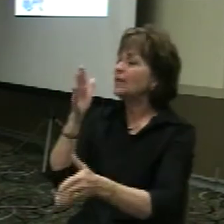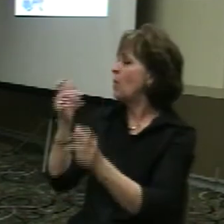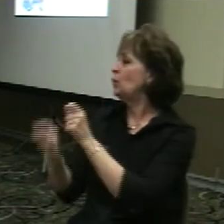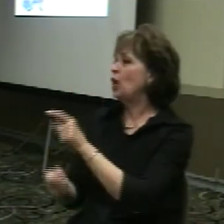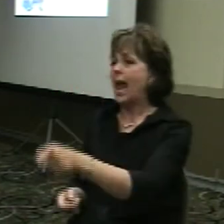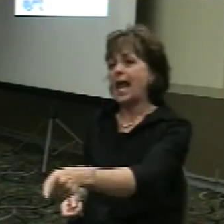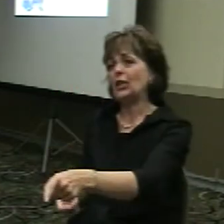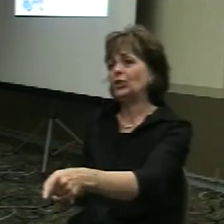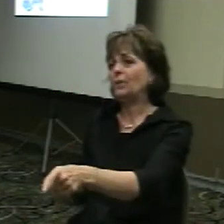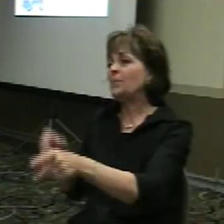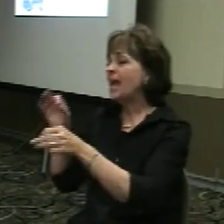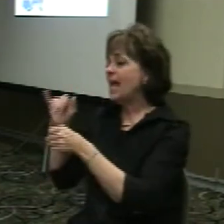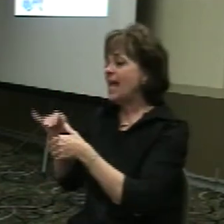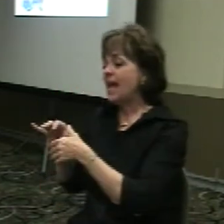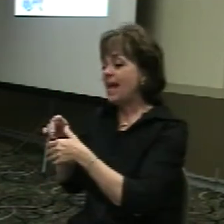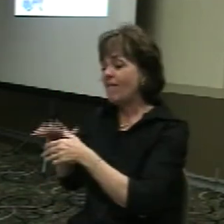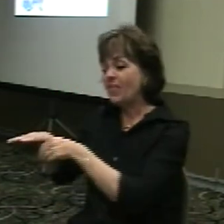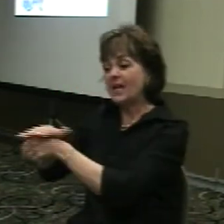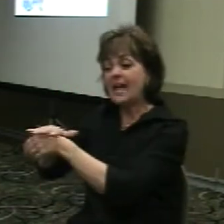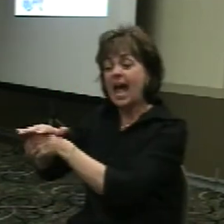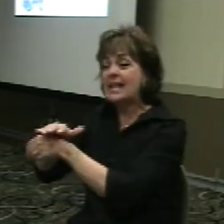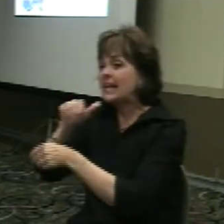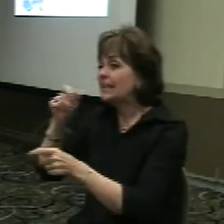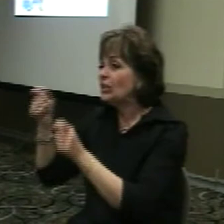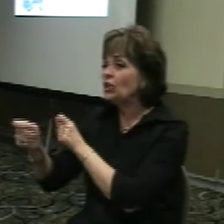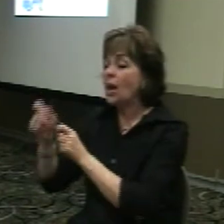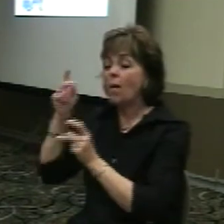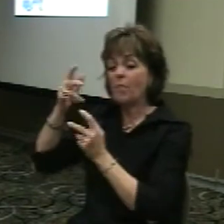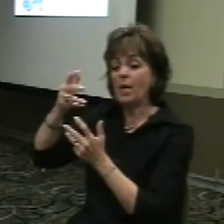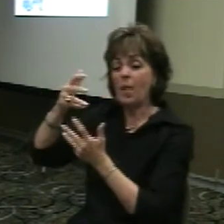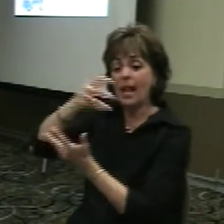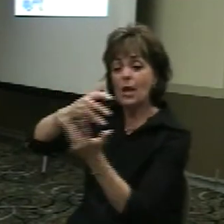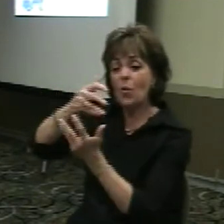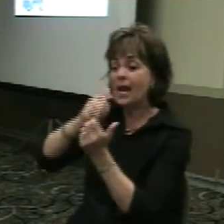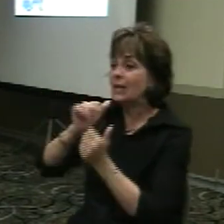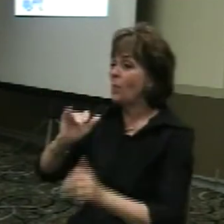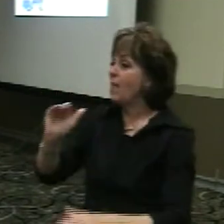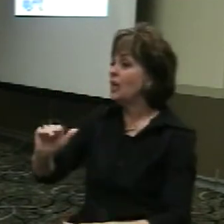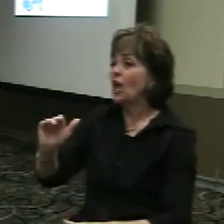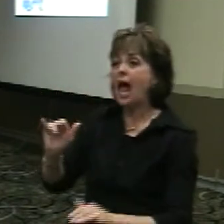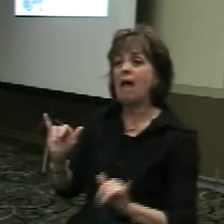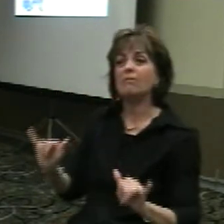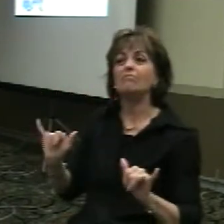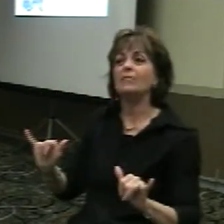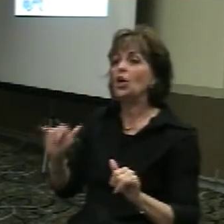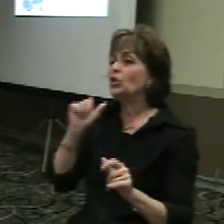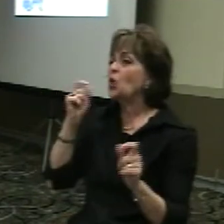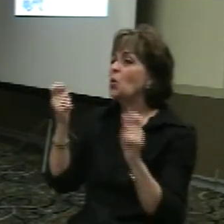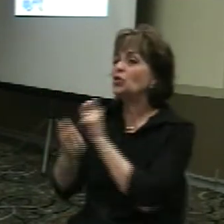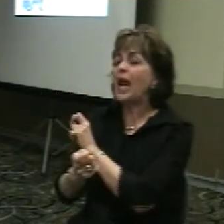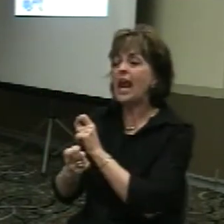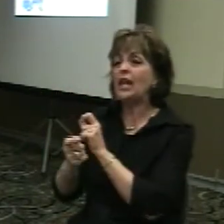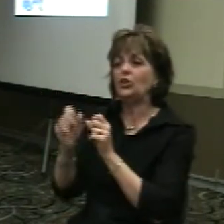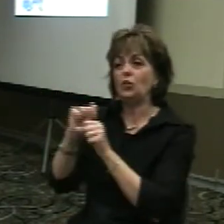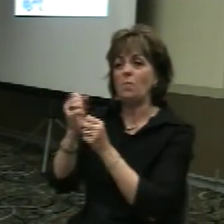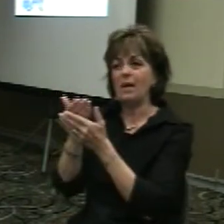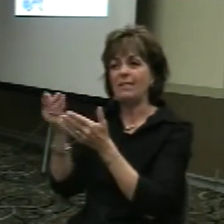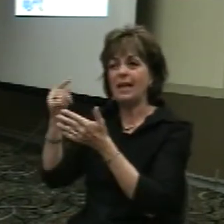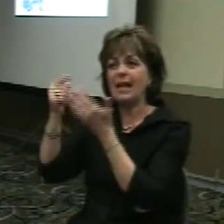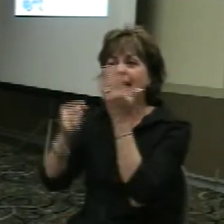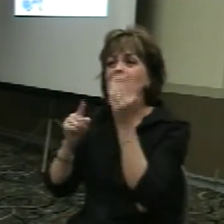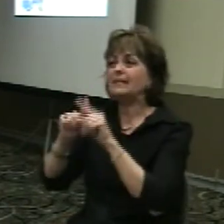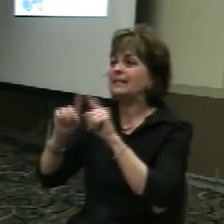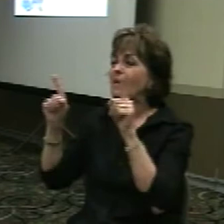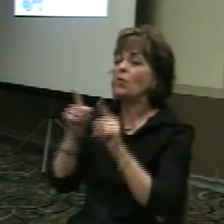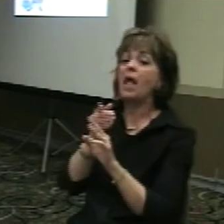change. If the context doesn't change, if the people interacting with the child do not change to make the contingencies different, either